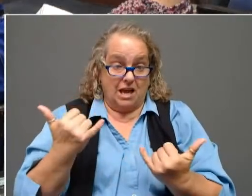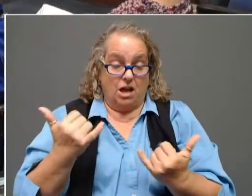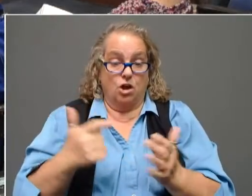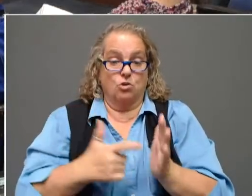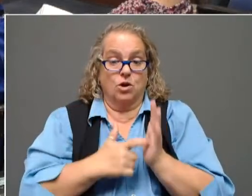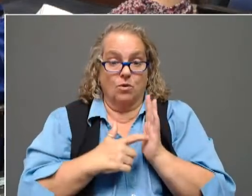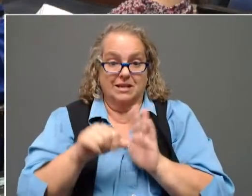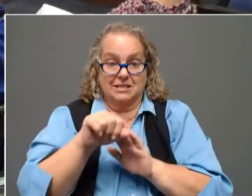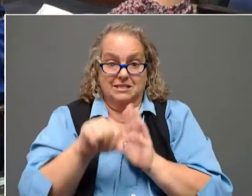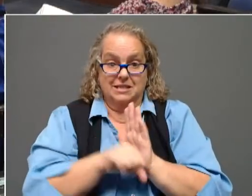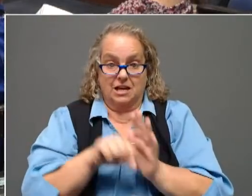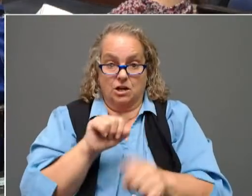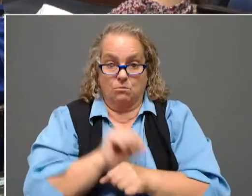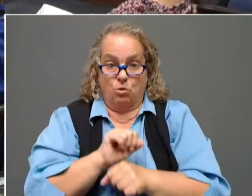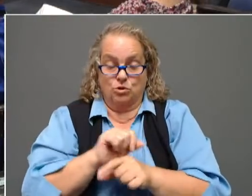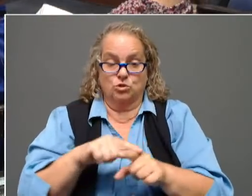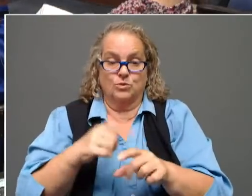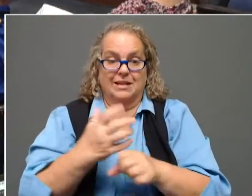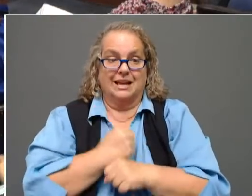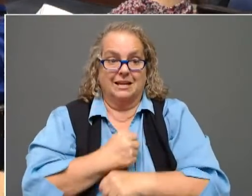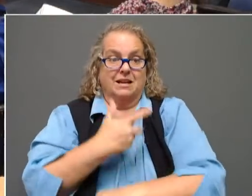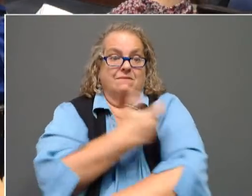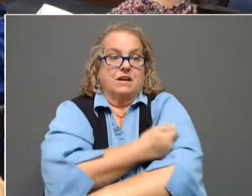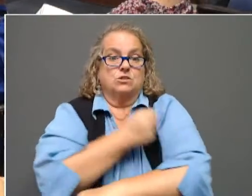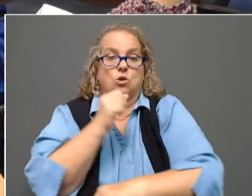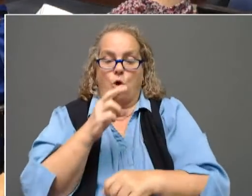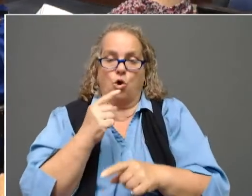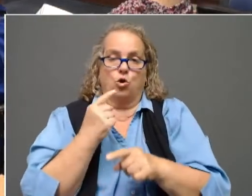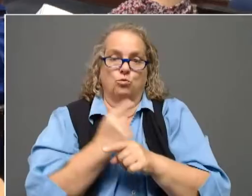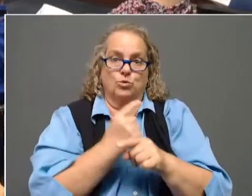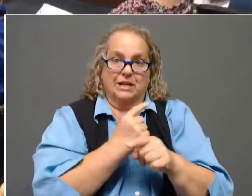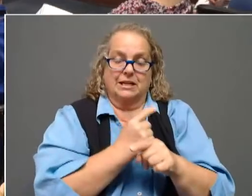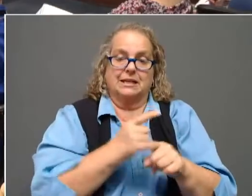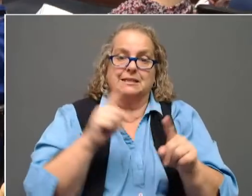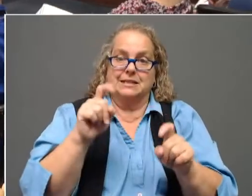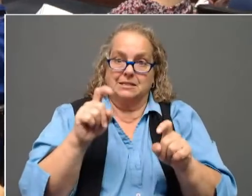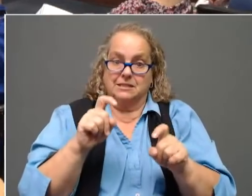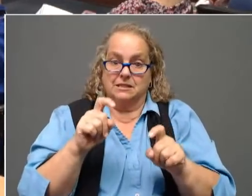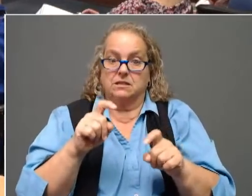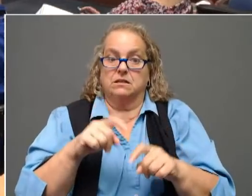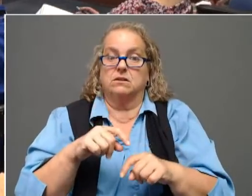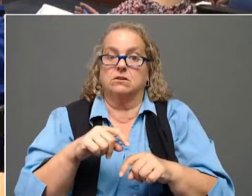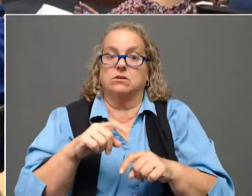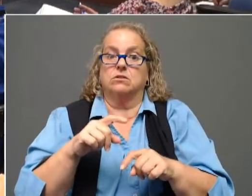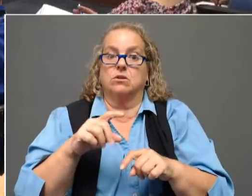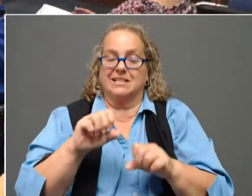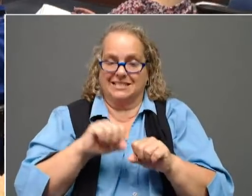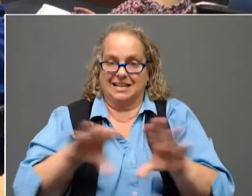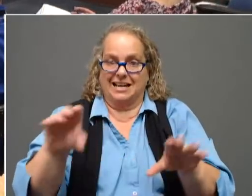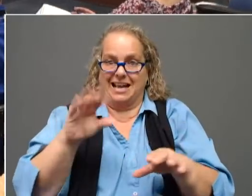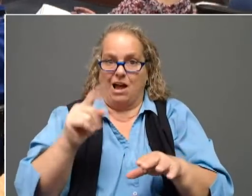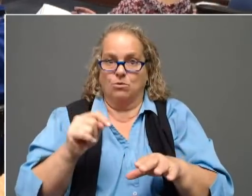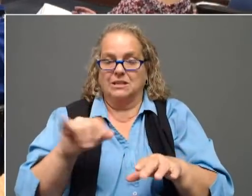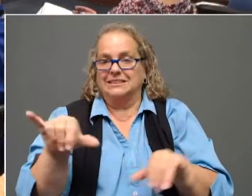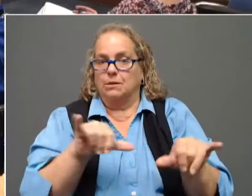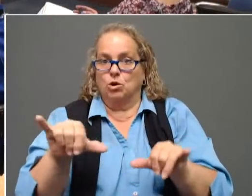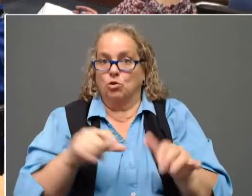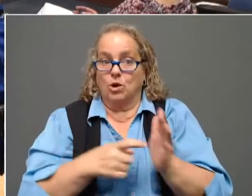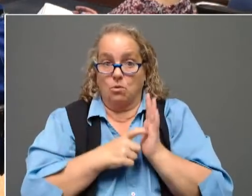to either get vaccinated or be routinely tested. The VA sending out a similar requirement today. Have you had any thoughts